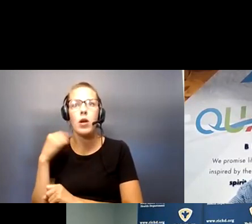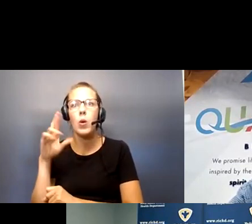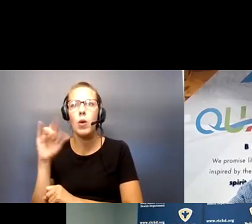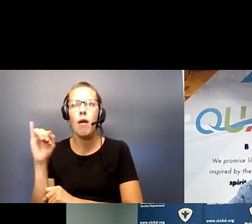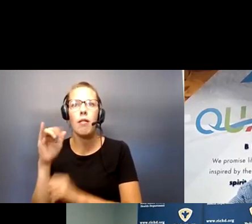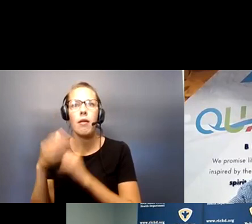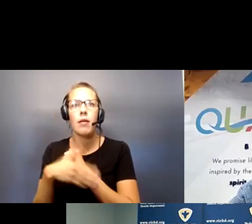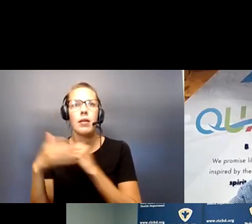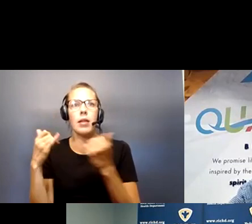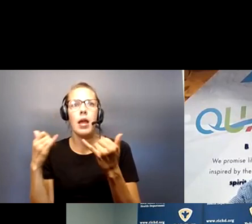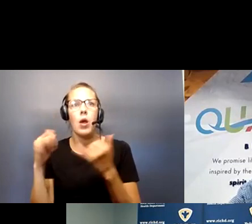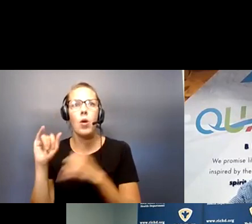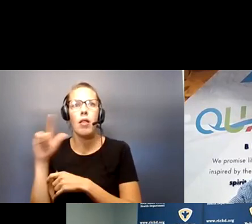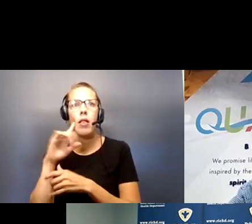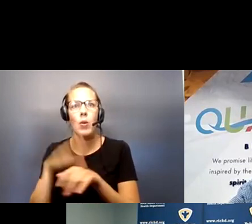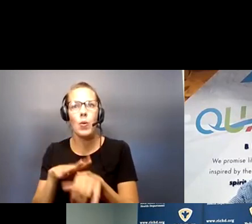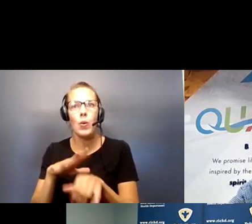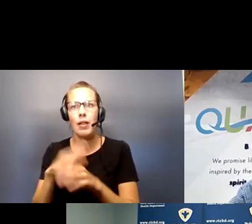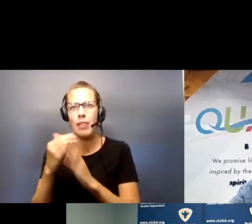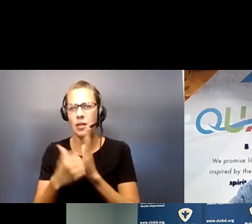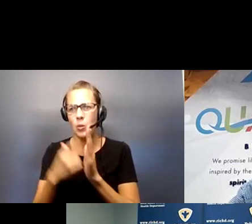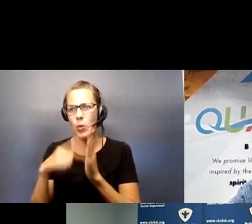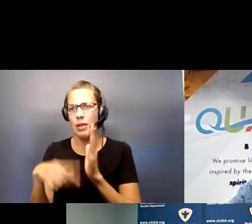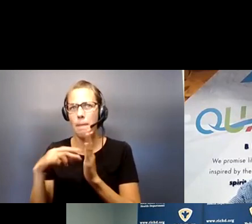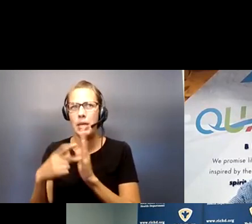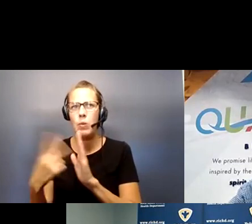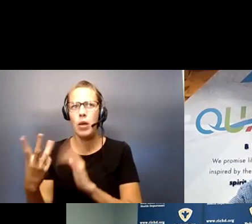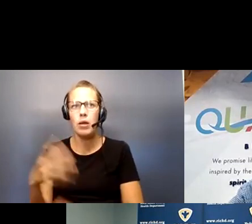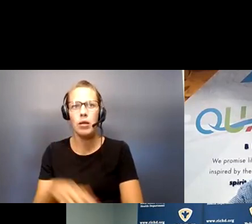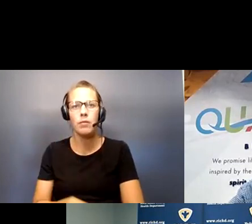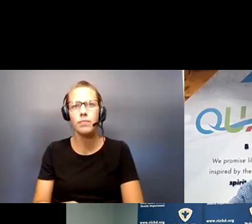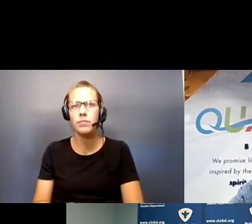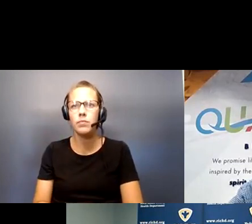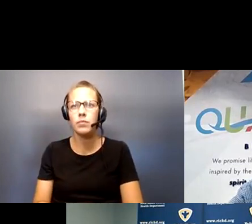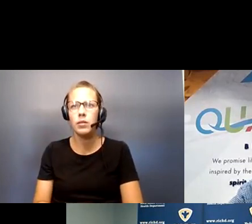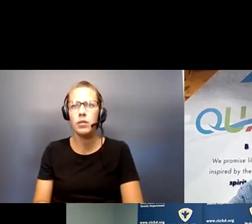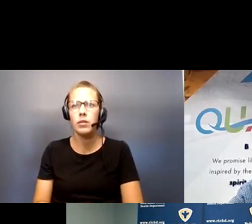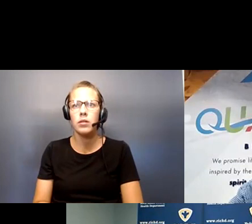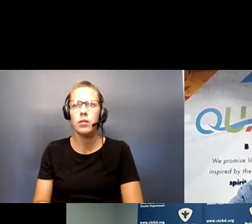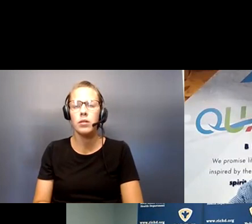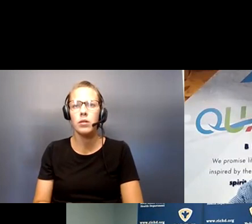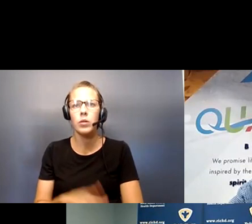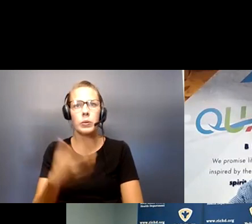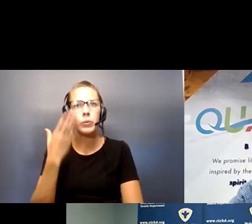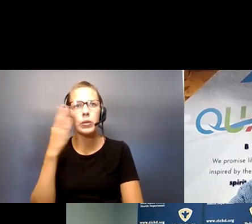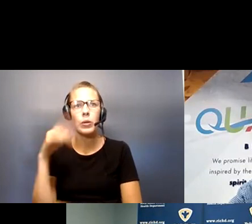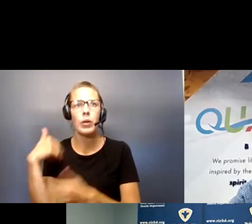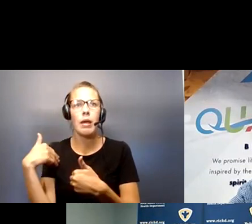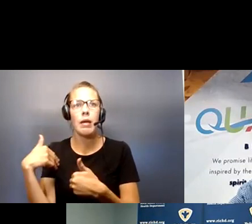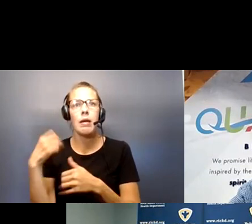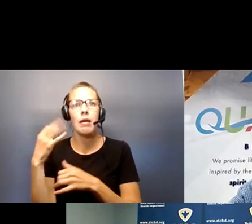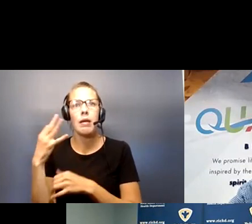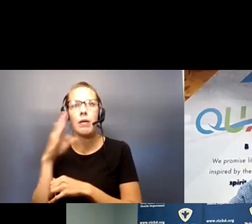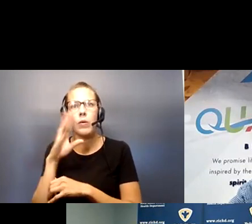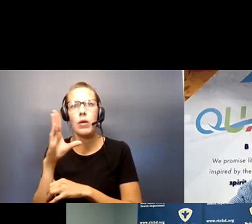County now on the Illinois warning list? And if so, what does that mean? So, okay, what we don't know yet is if we